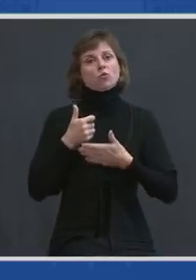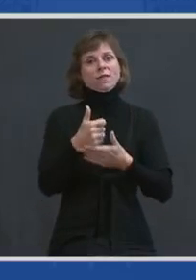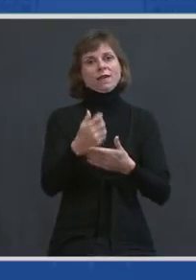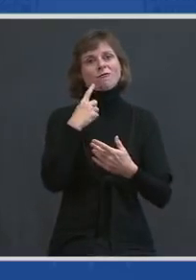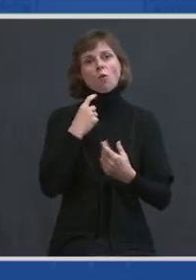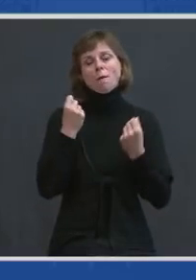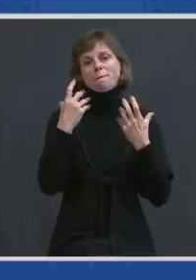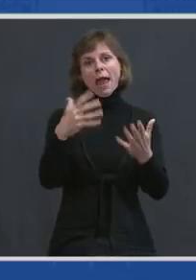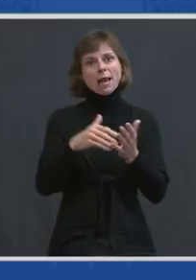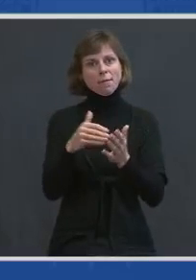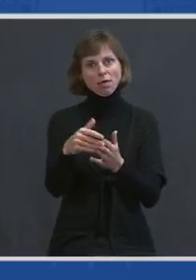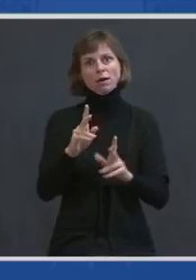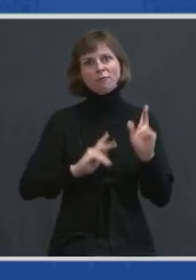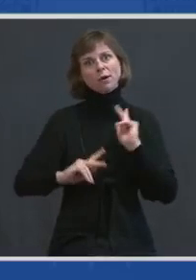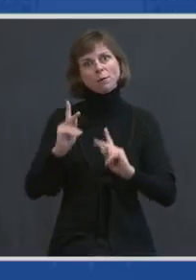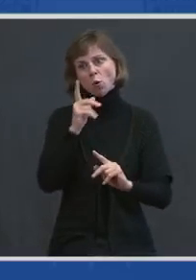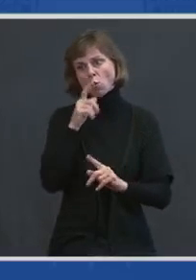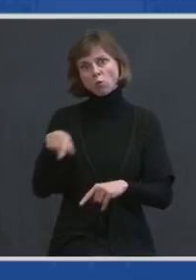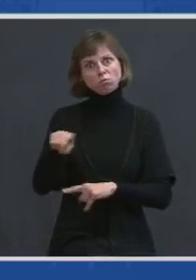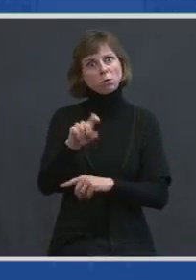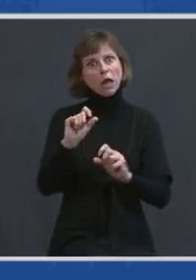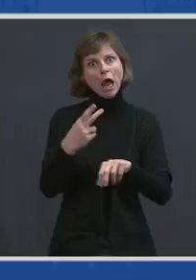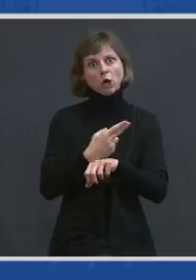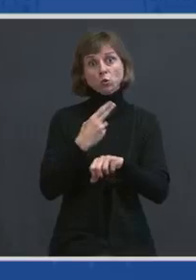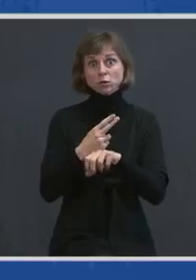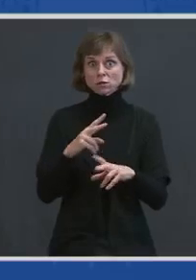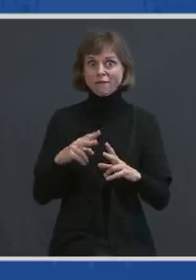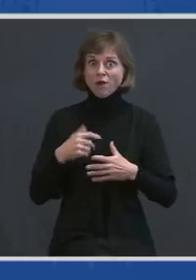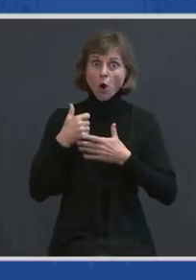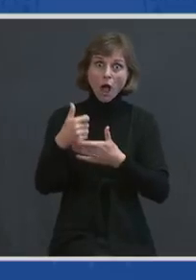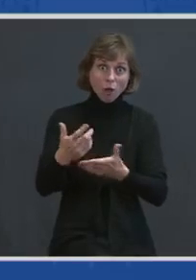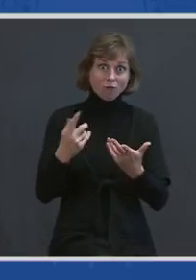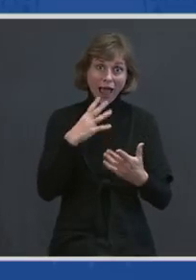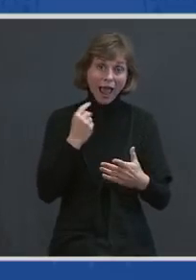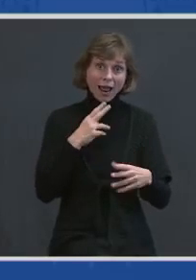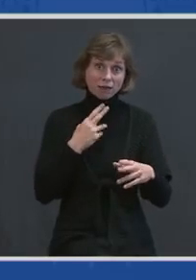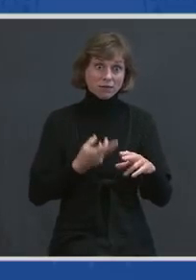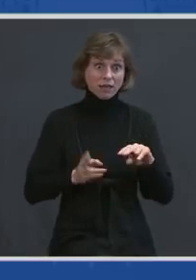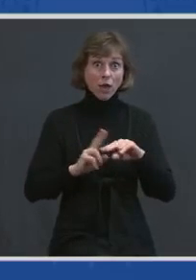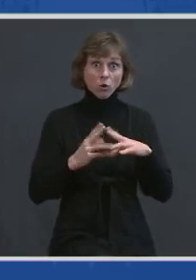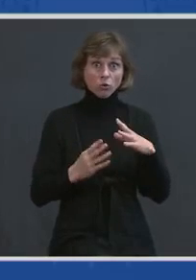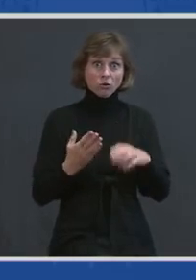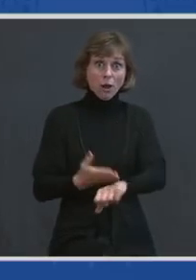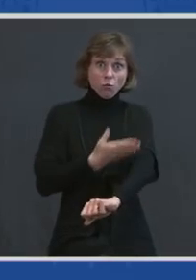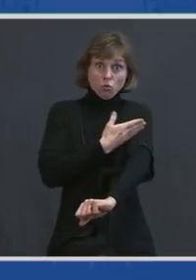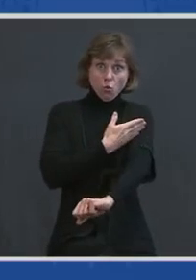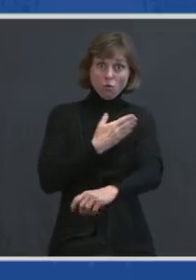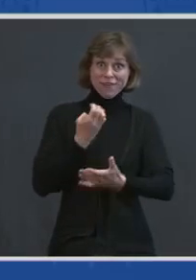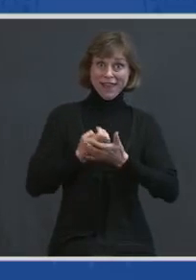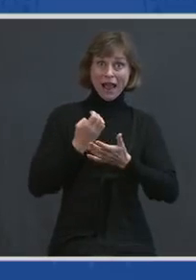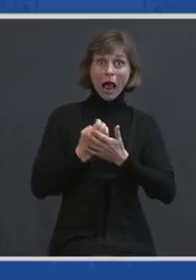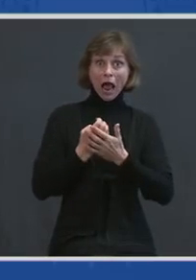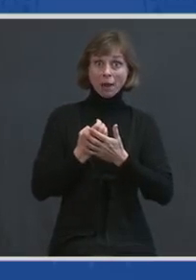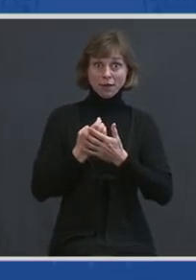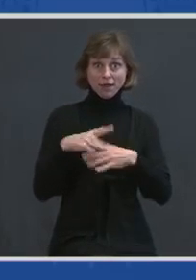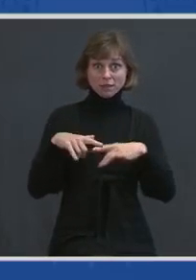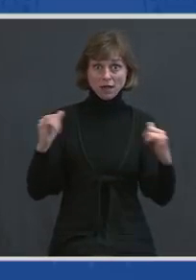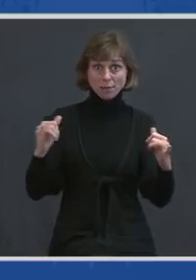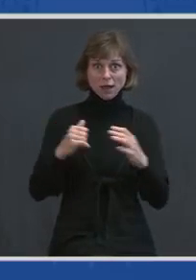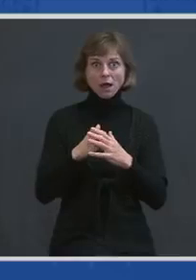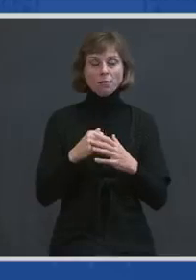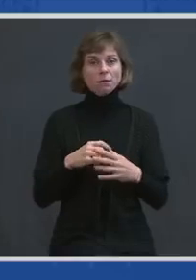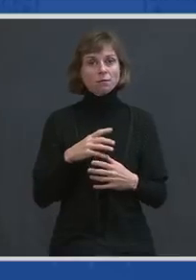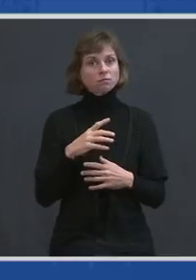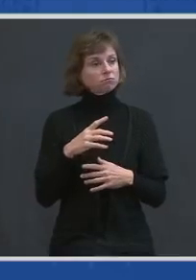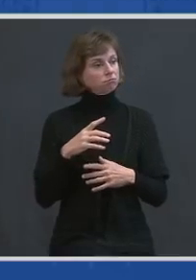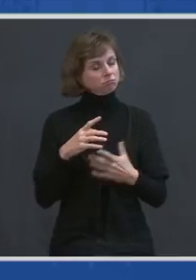going to be able to use it in a very constructive way and also grow the economy in the process. But it's essential getting kids back to school